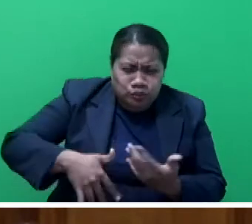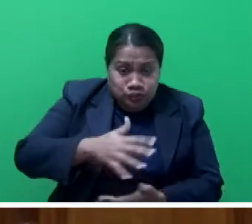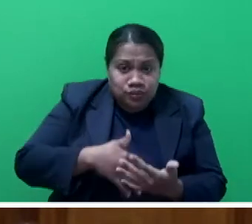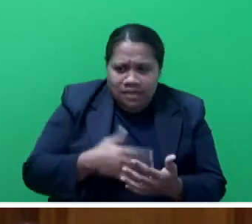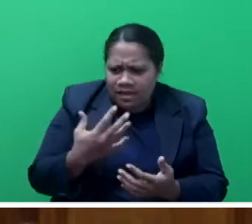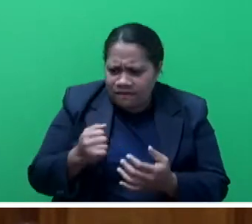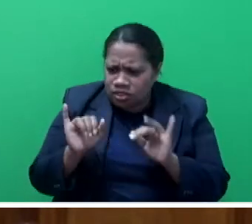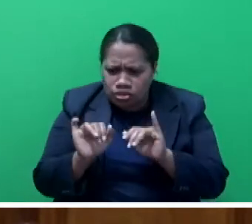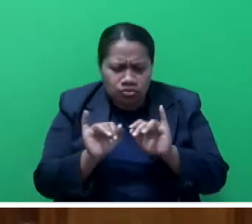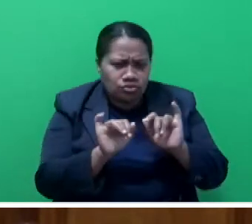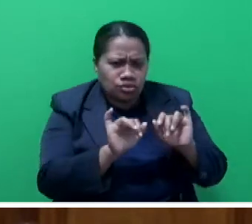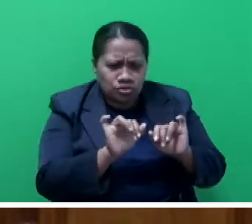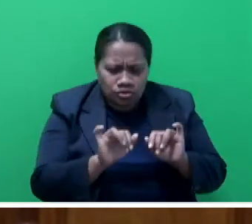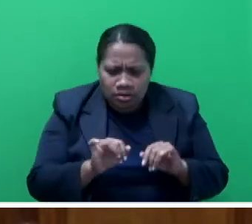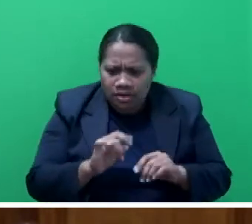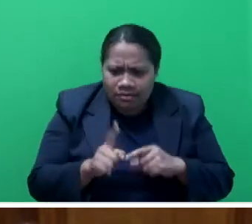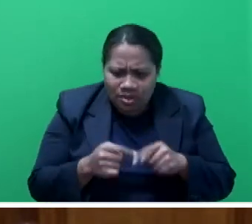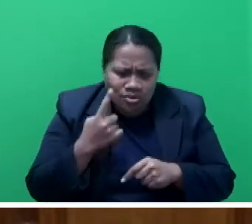water in the Rewa Delta